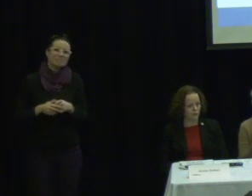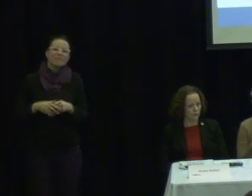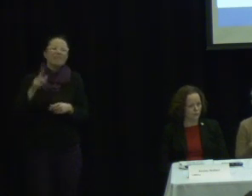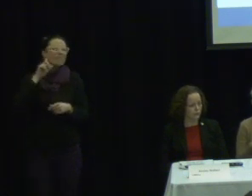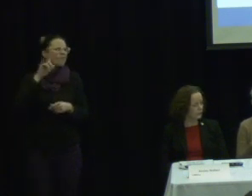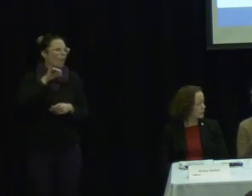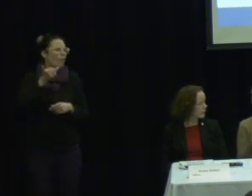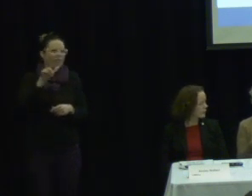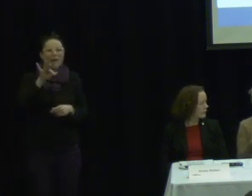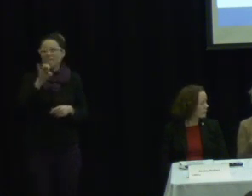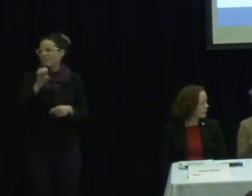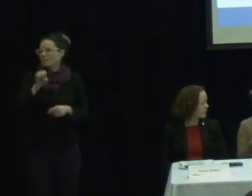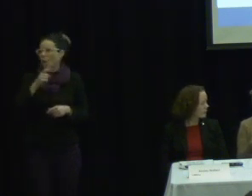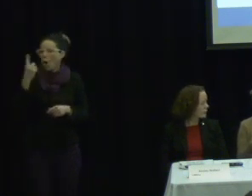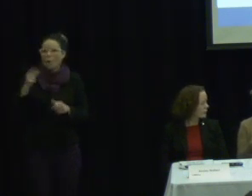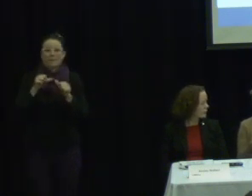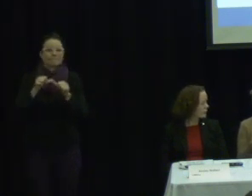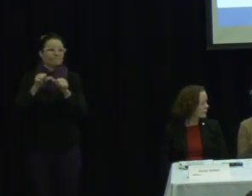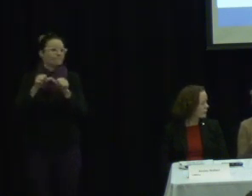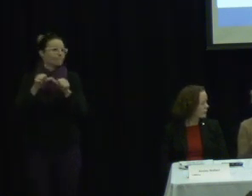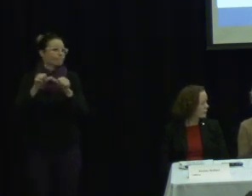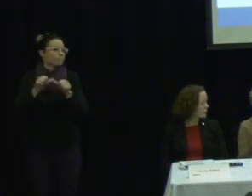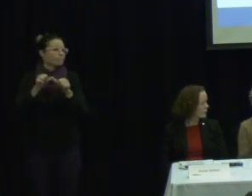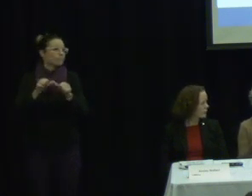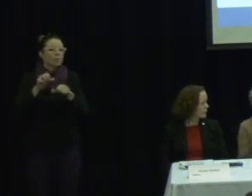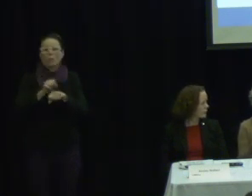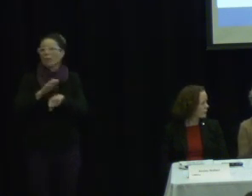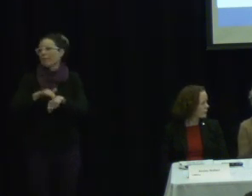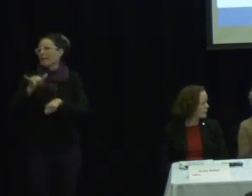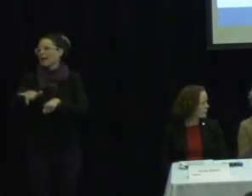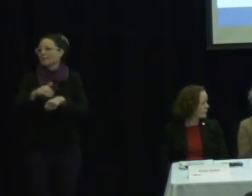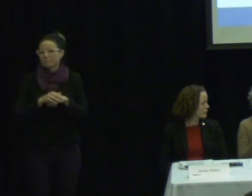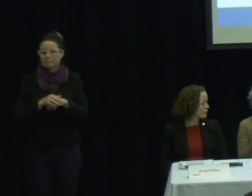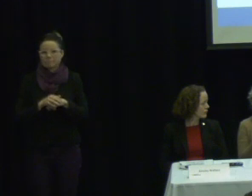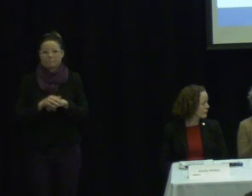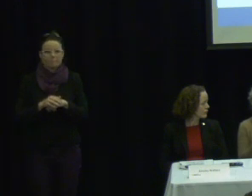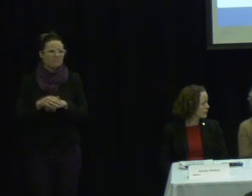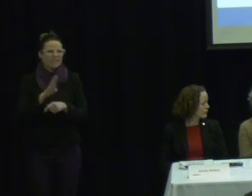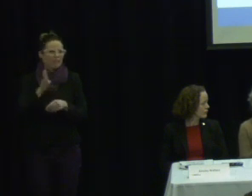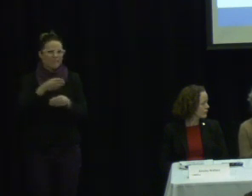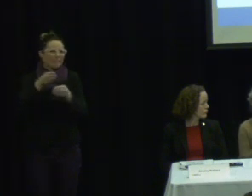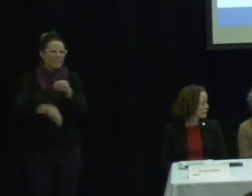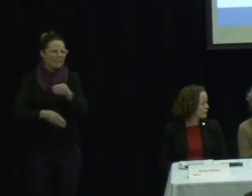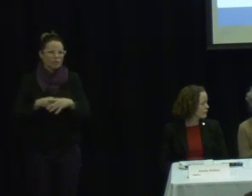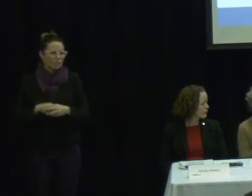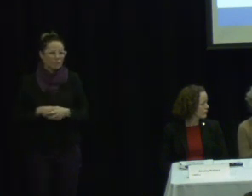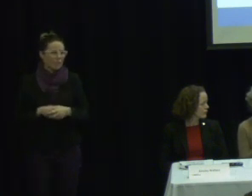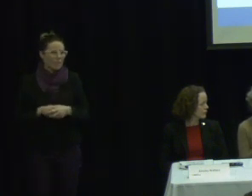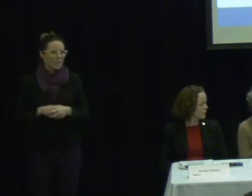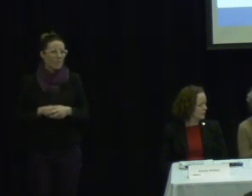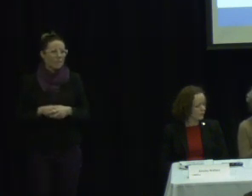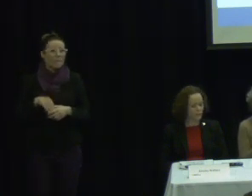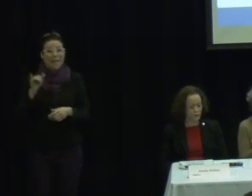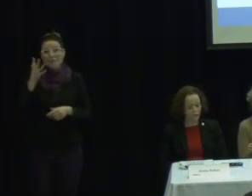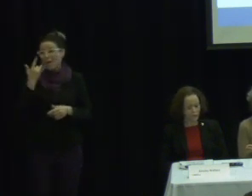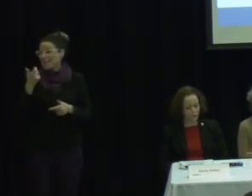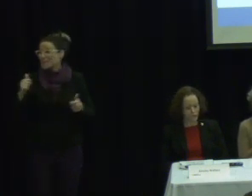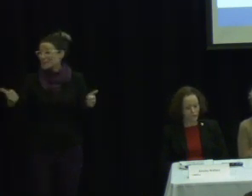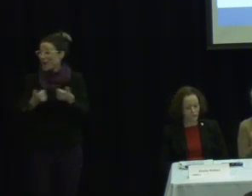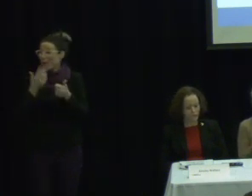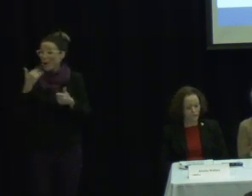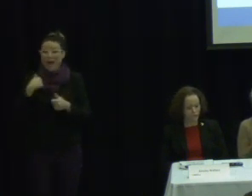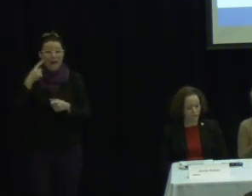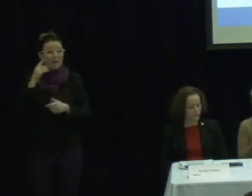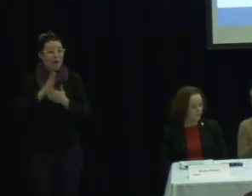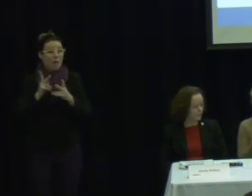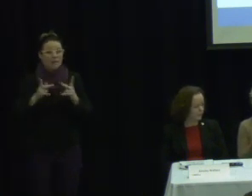done. And I think that's why the how can be so challenging, because I don't think we will ever feel like we're doing enough. I really see this